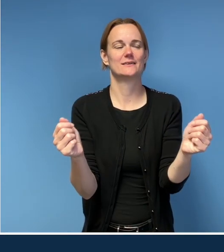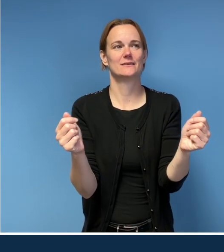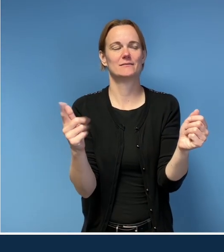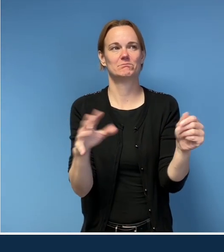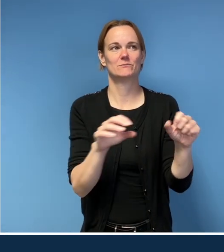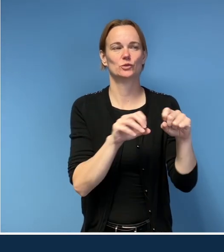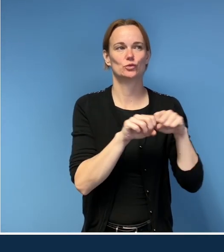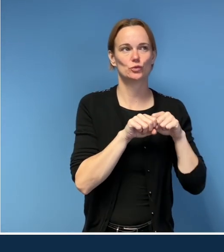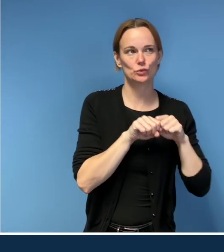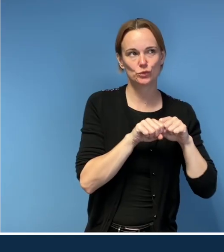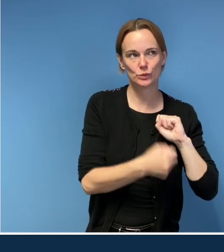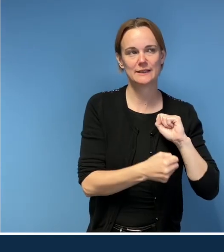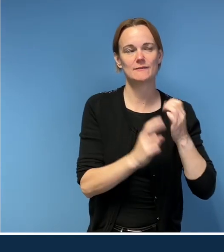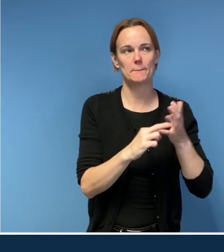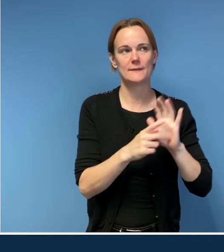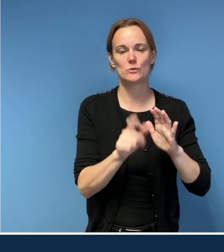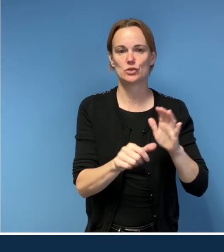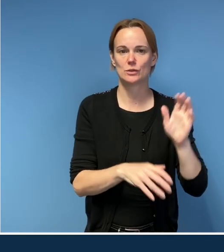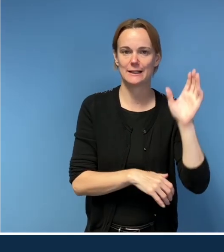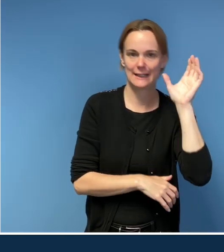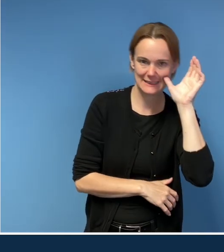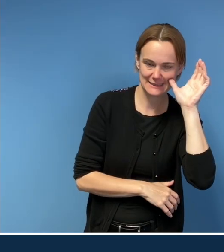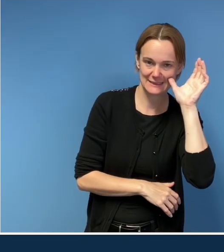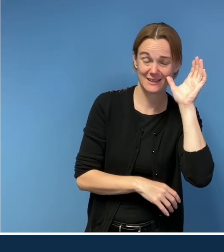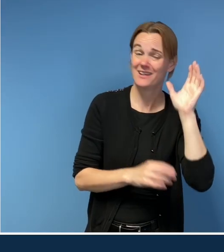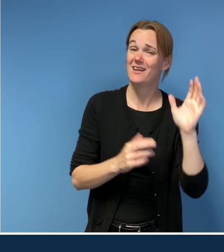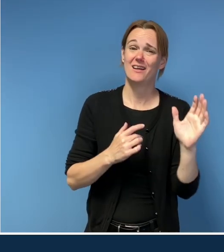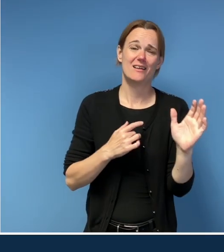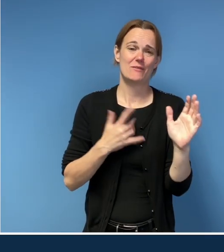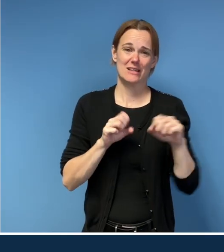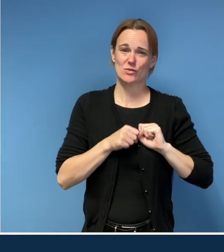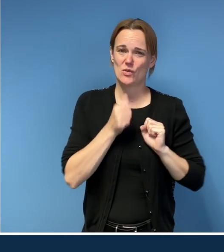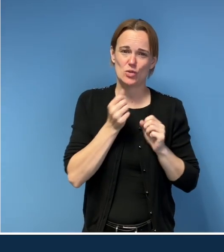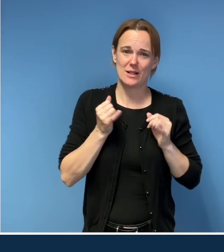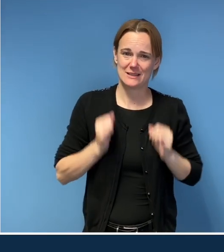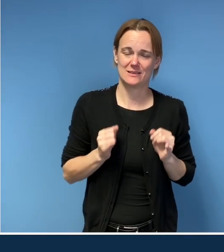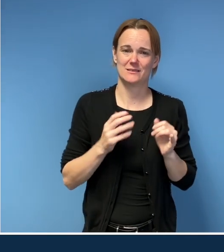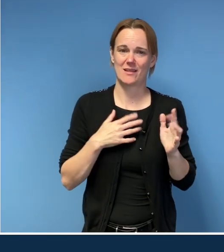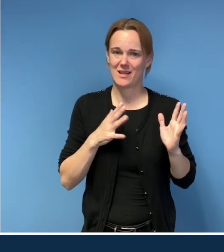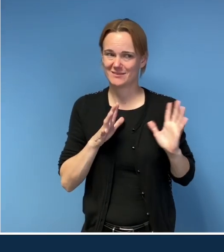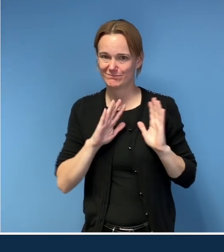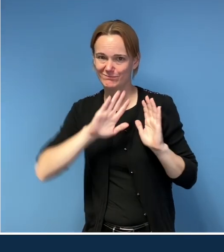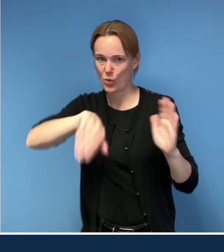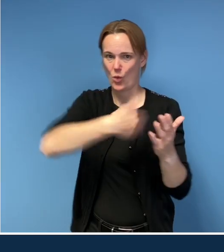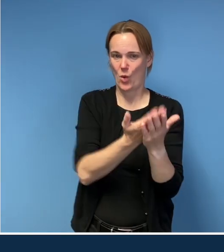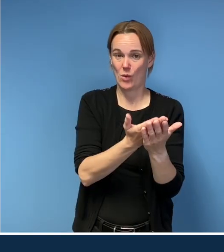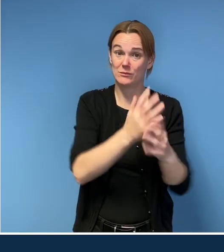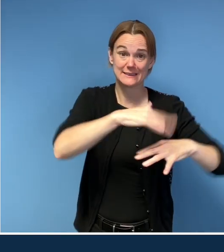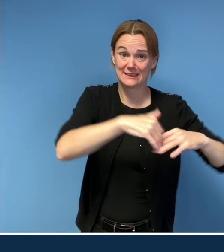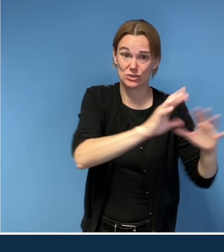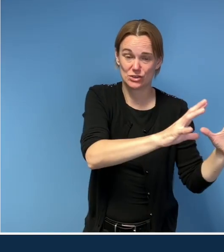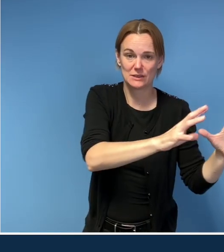the grief compels us to listen. I think there is a collective grieving. This isn't just the Indigenous community. This is all of us standing